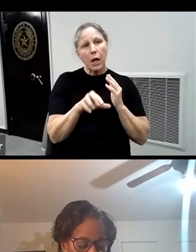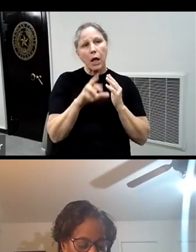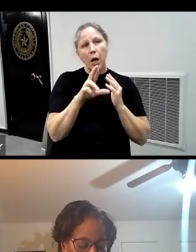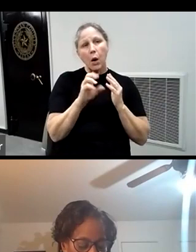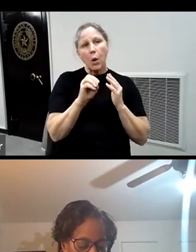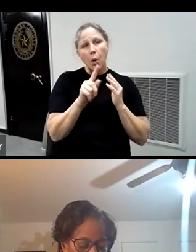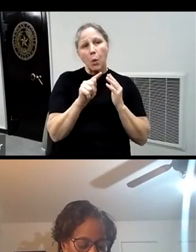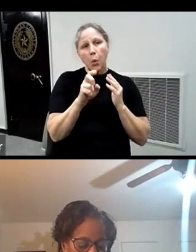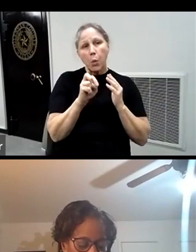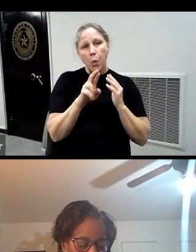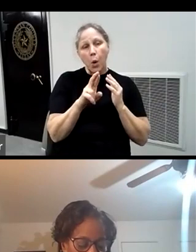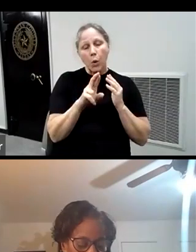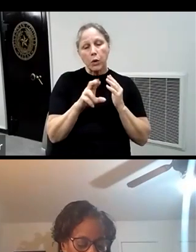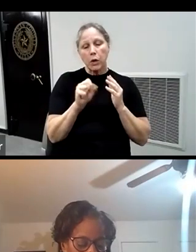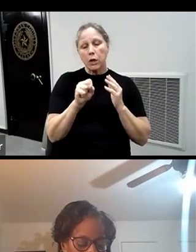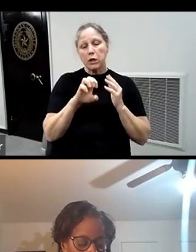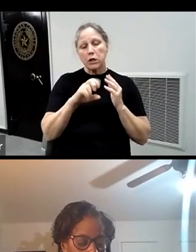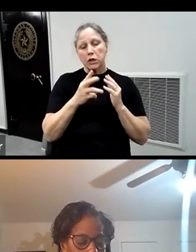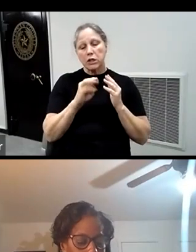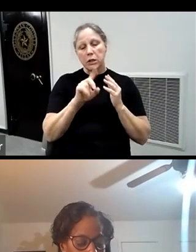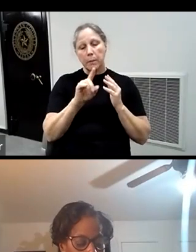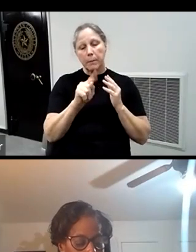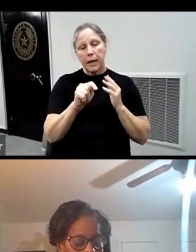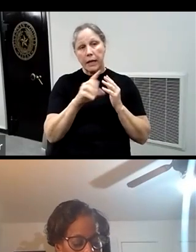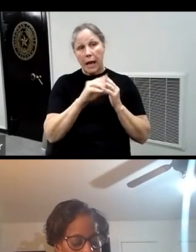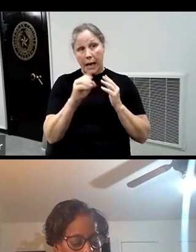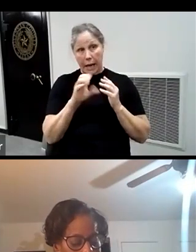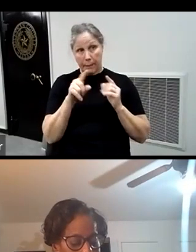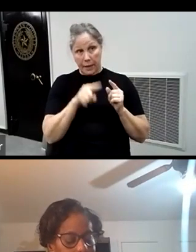Roeder, Smith and Company.